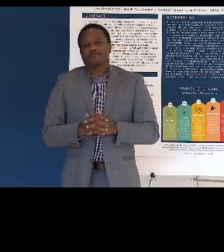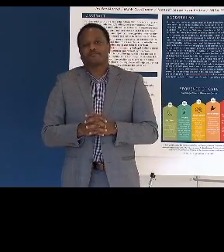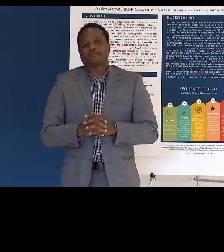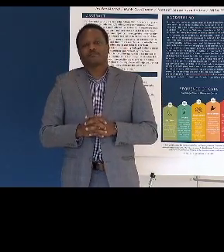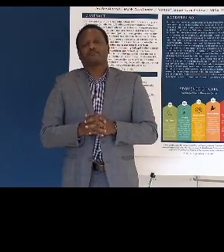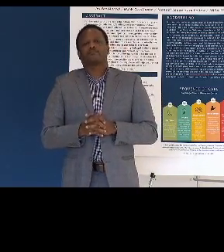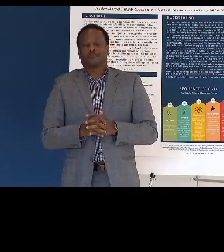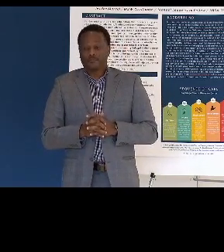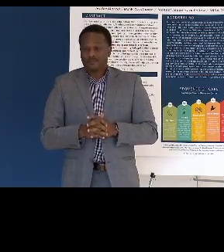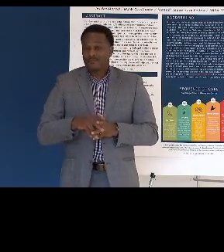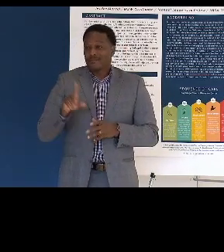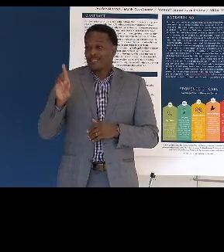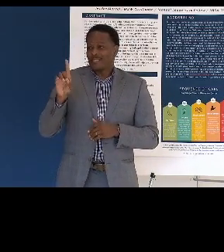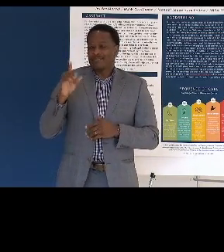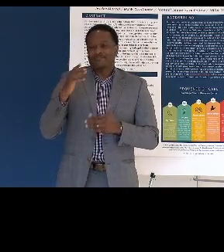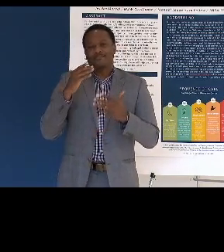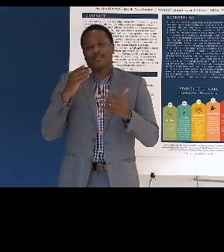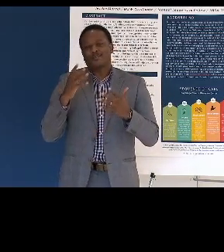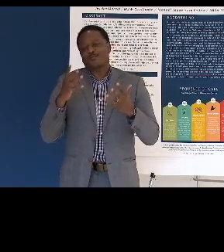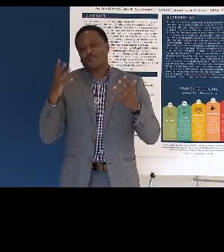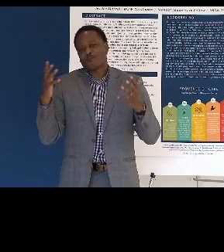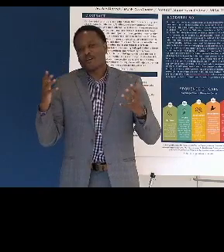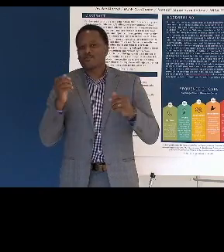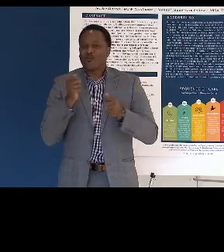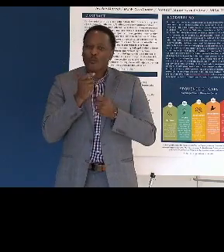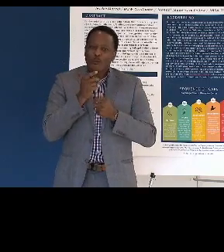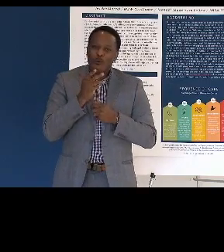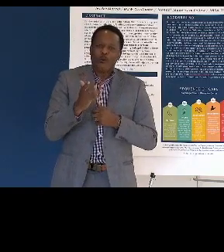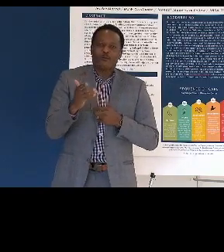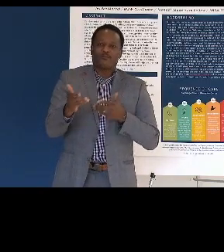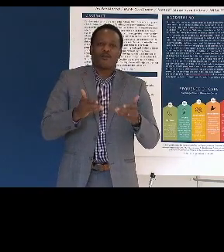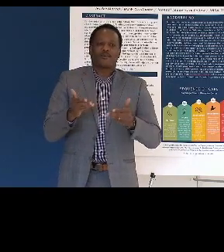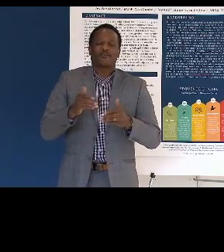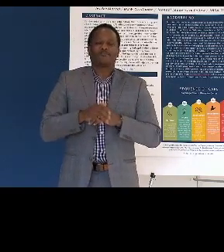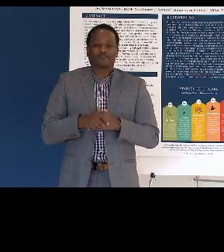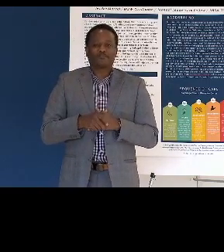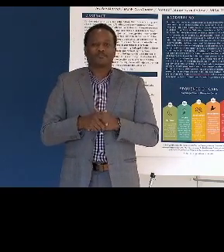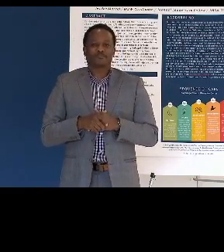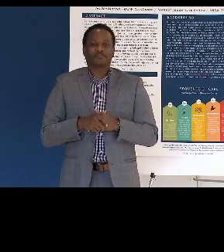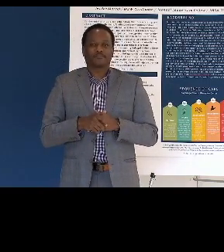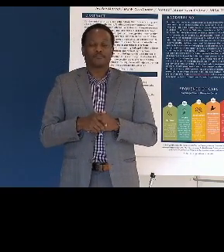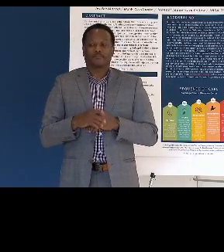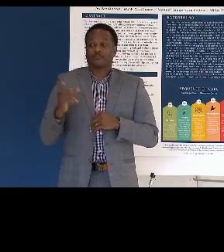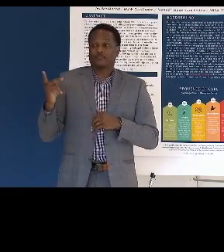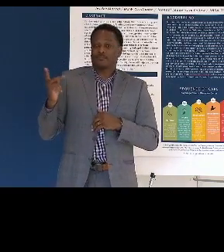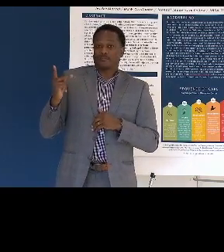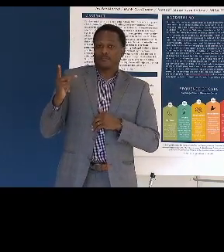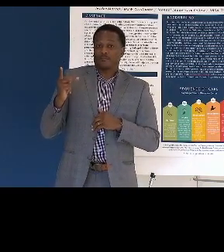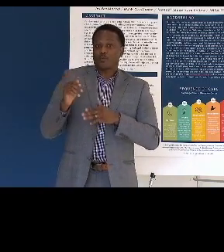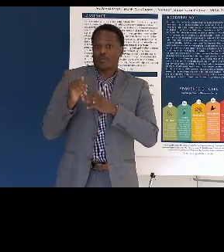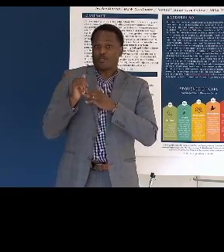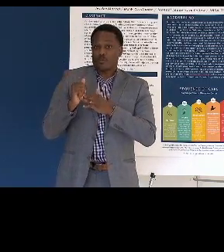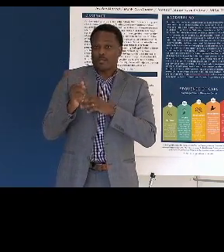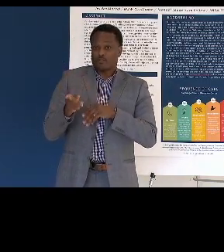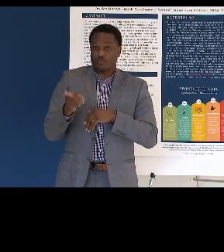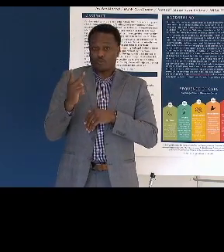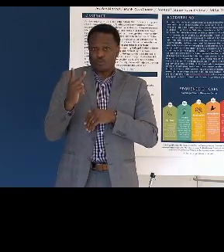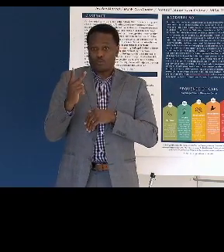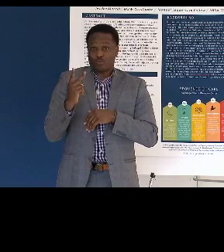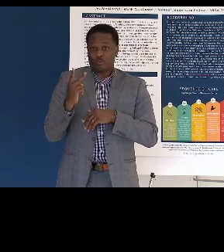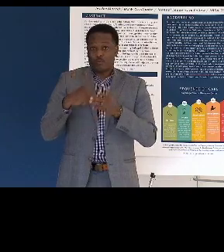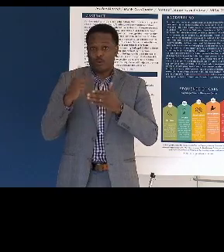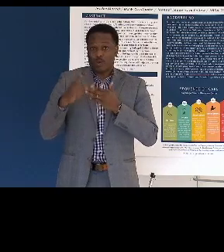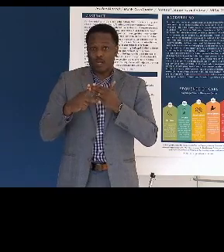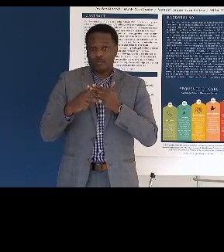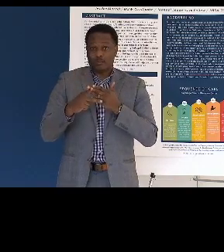Thank you, Dean Voisin, for that warm welcome. Lori Longs-Painter and I direct our 2 fellow programs. Lori directs the